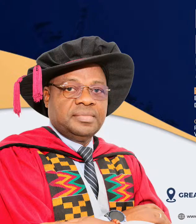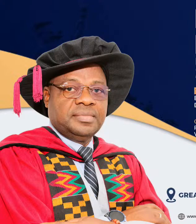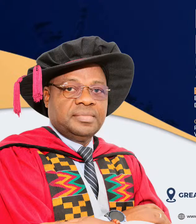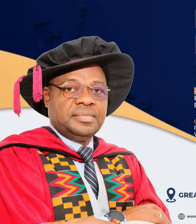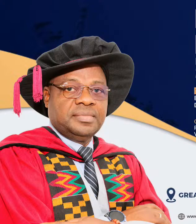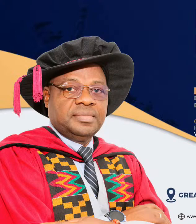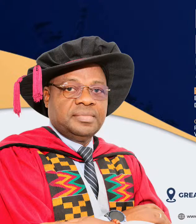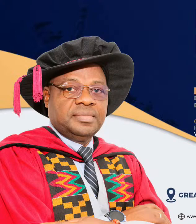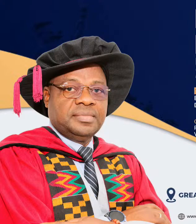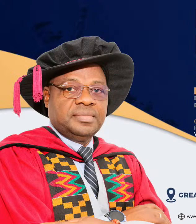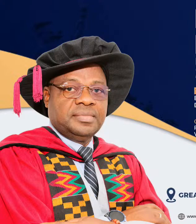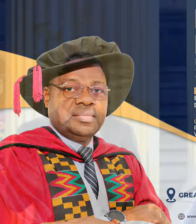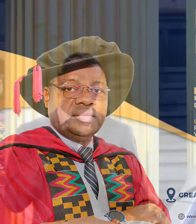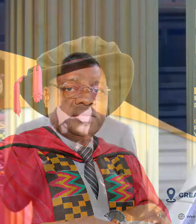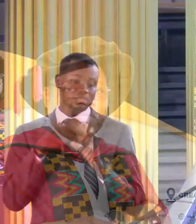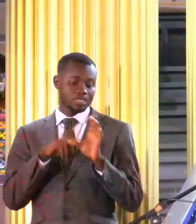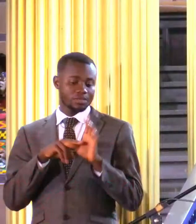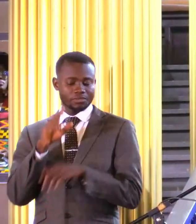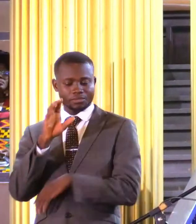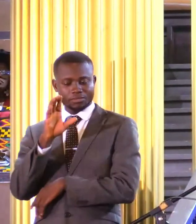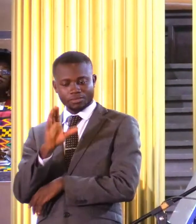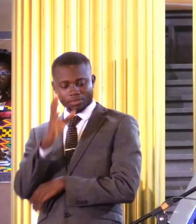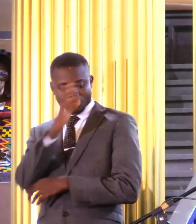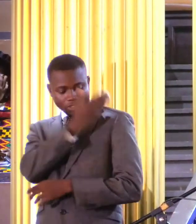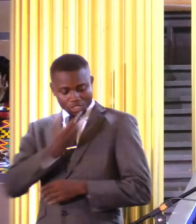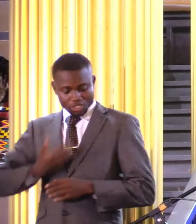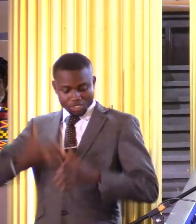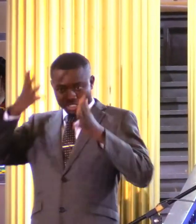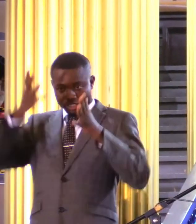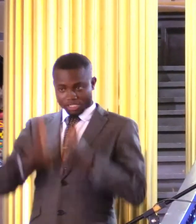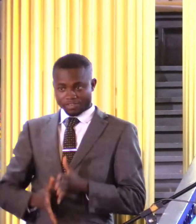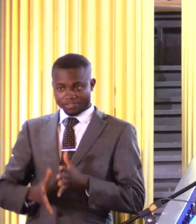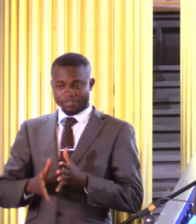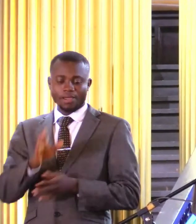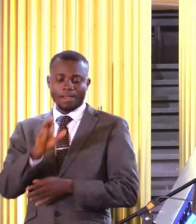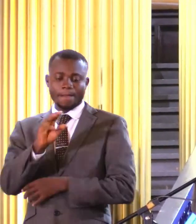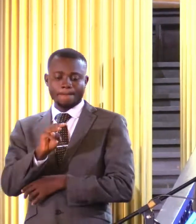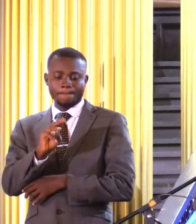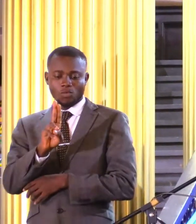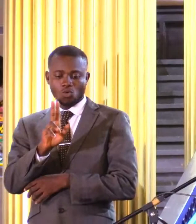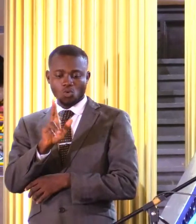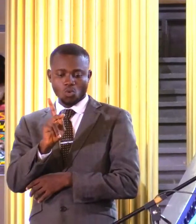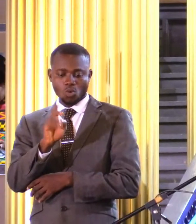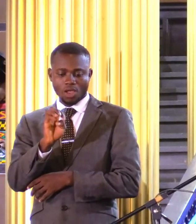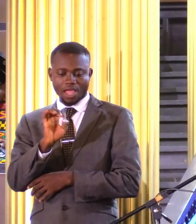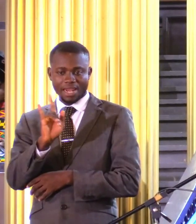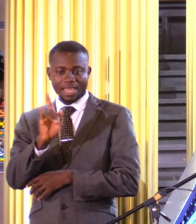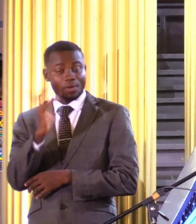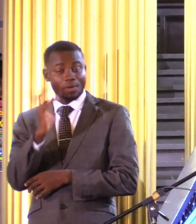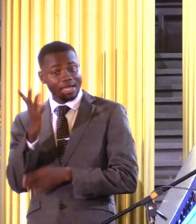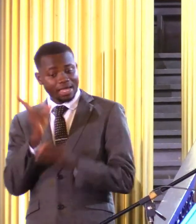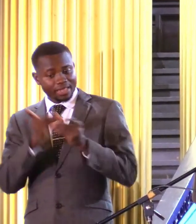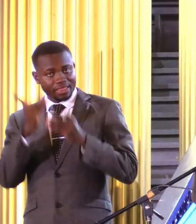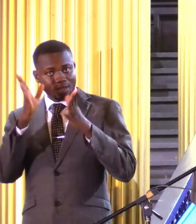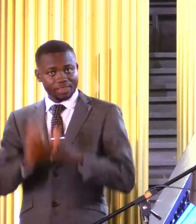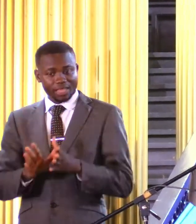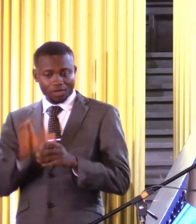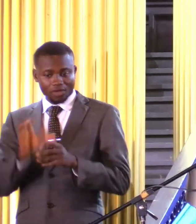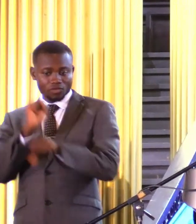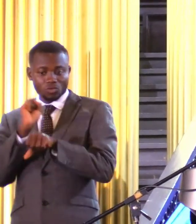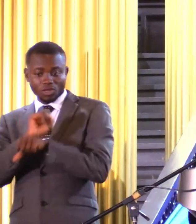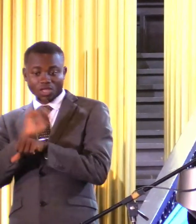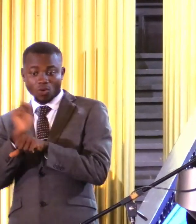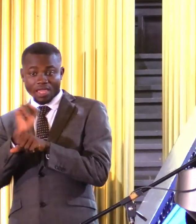like to acknowledge Chief Mukaila Adewale Oseni, who is the Director of Operations at the Nigerian Midstream and Downstream